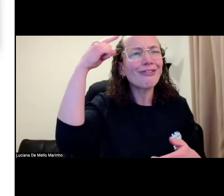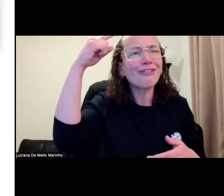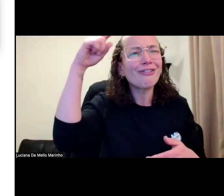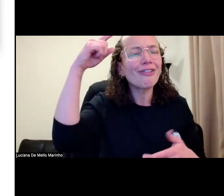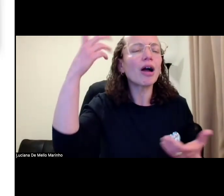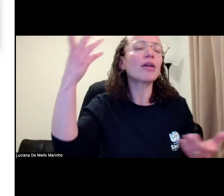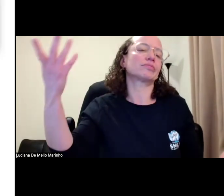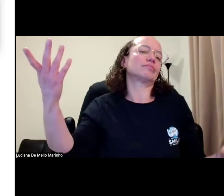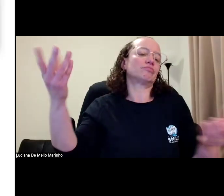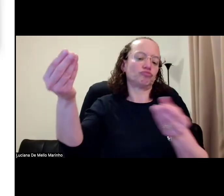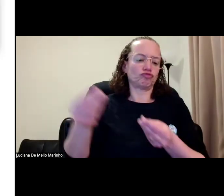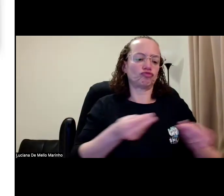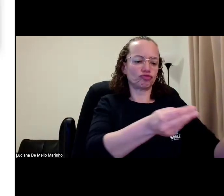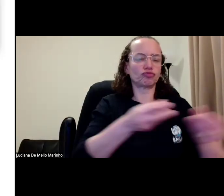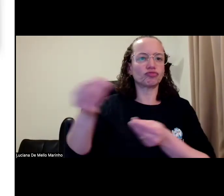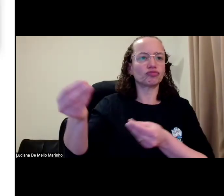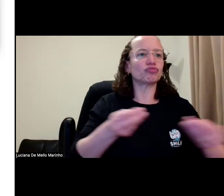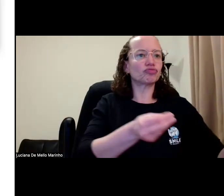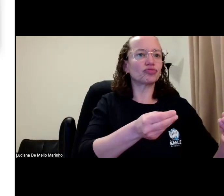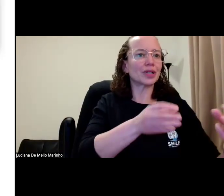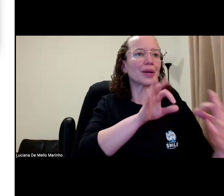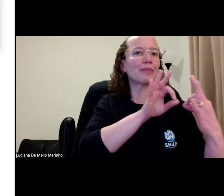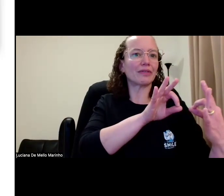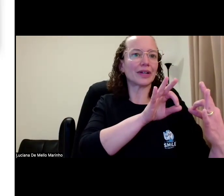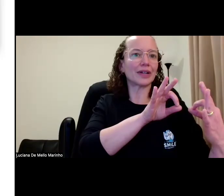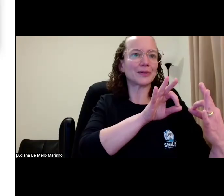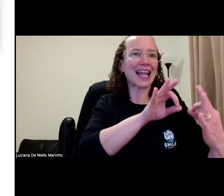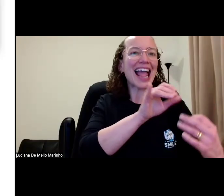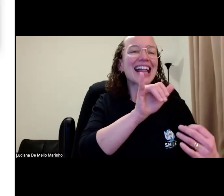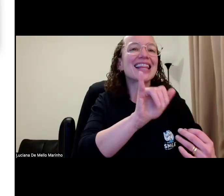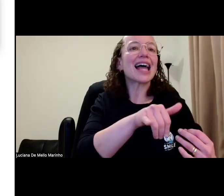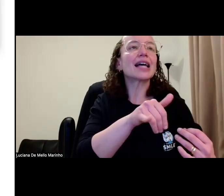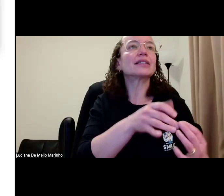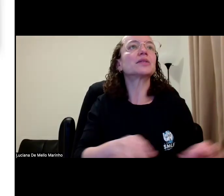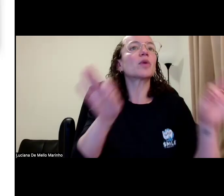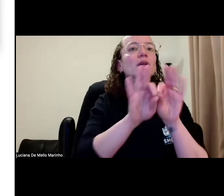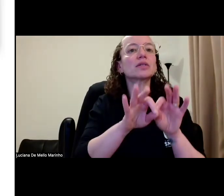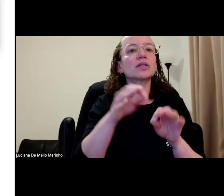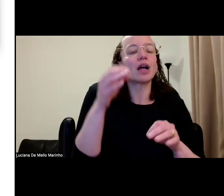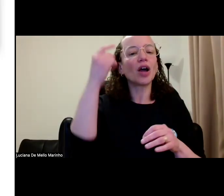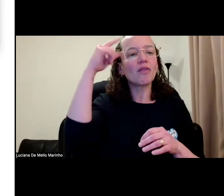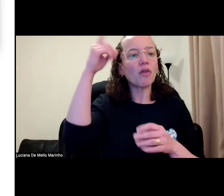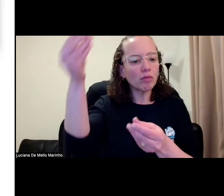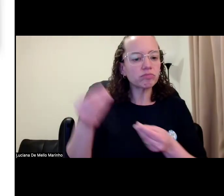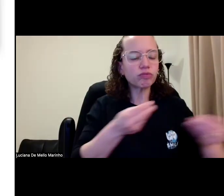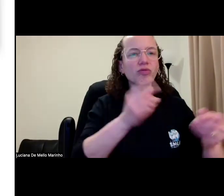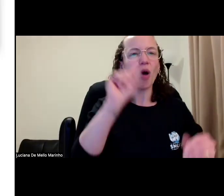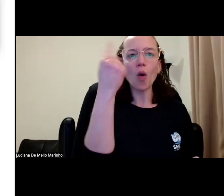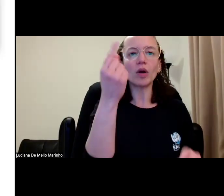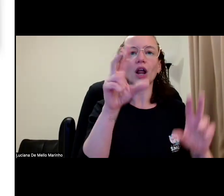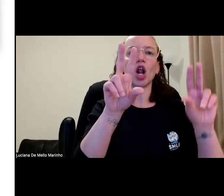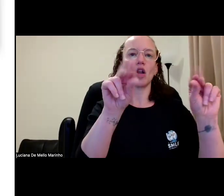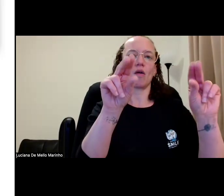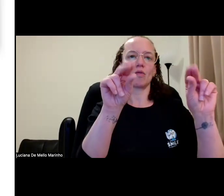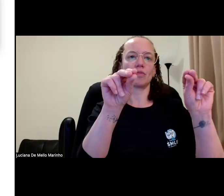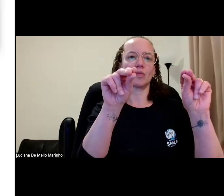patient. You know, what are you there for? You're there to facilitate the communication, to make sure everyone understands. So that's so important